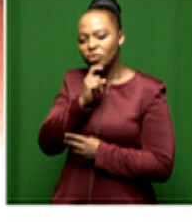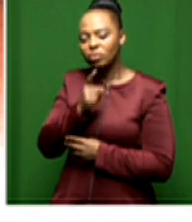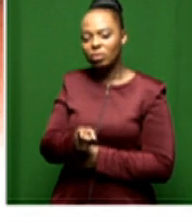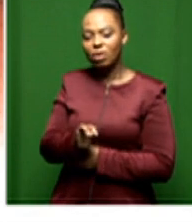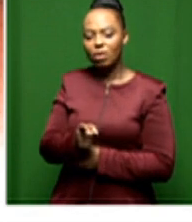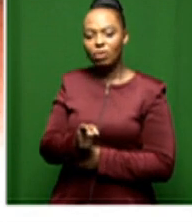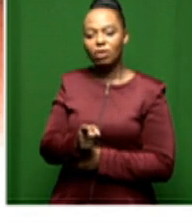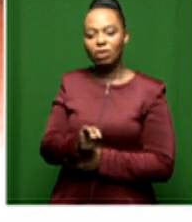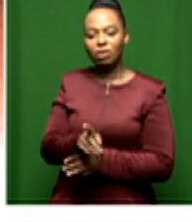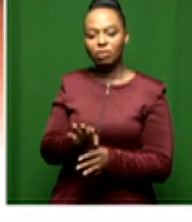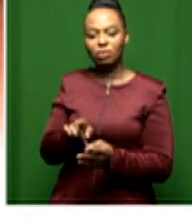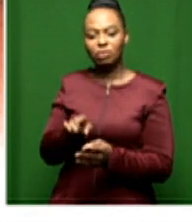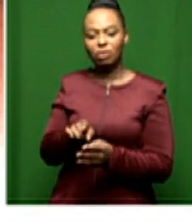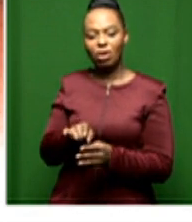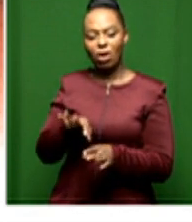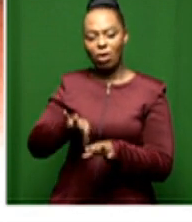just bottled spices?